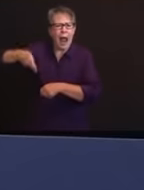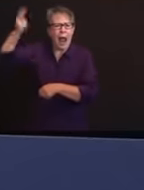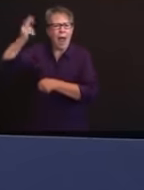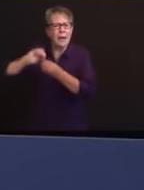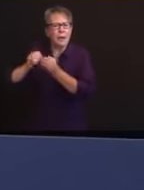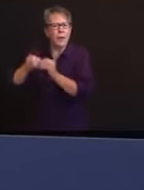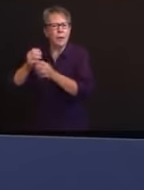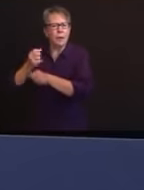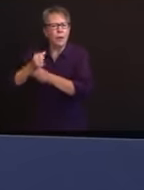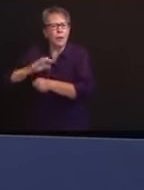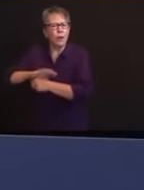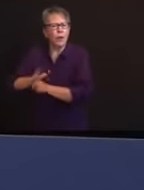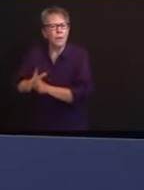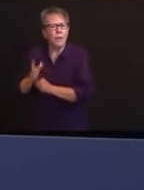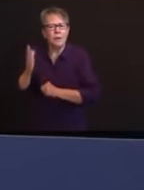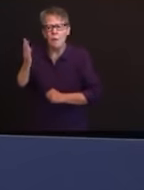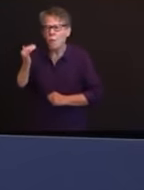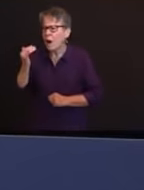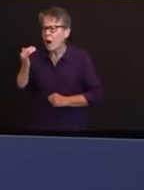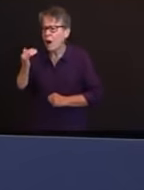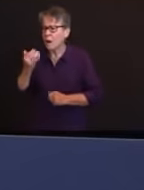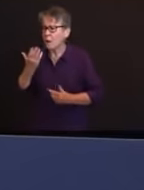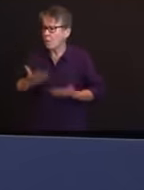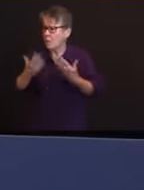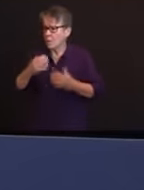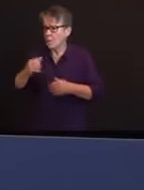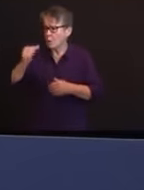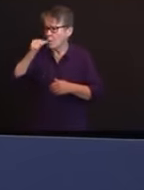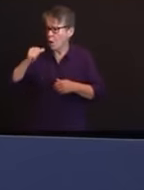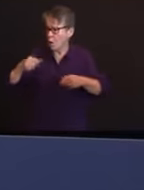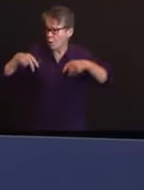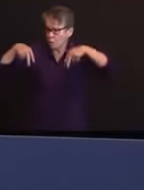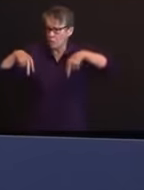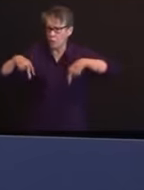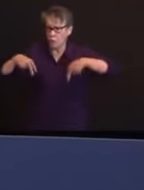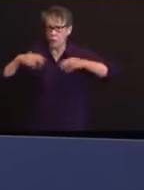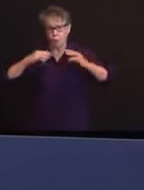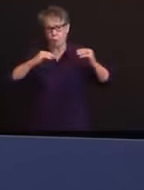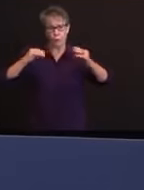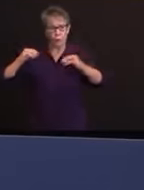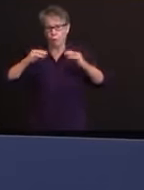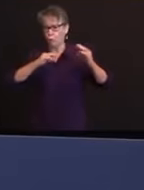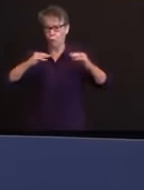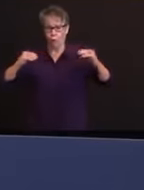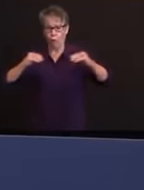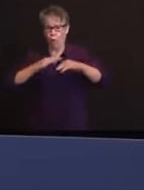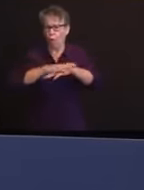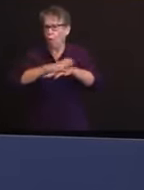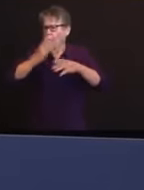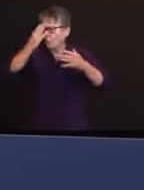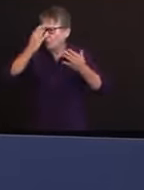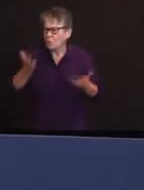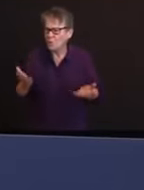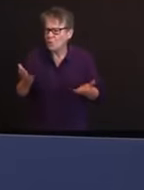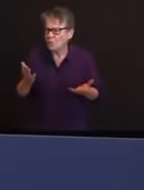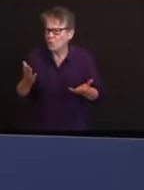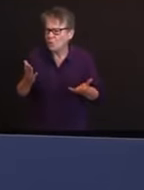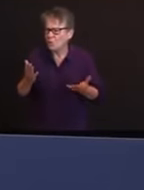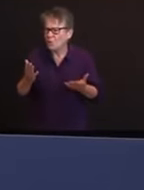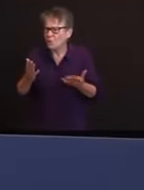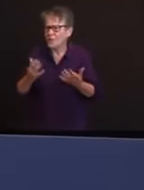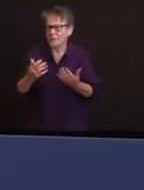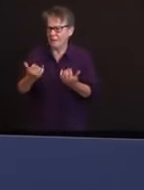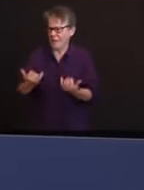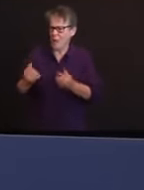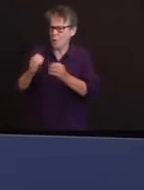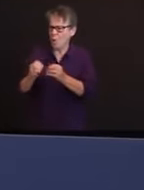another. We can't say specifically, but we can tell you that we've had a lot of outbreaks. Ed watches